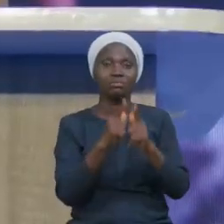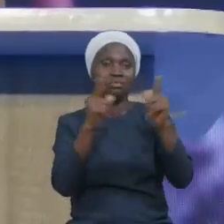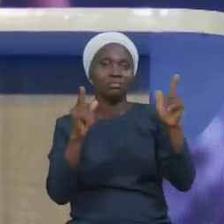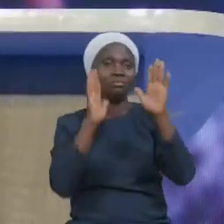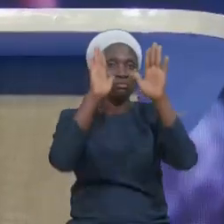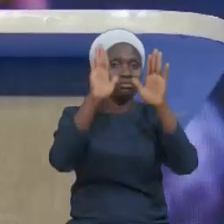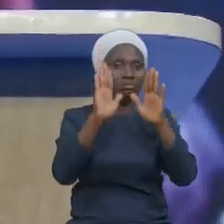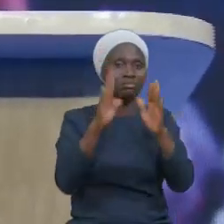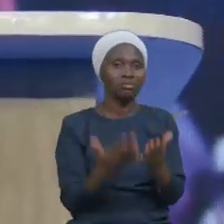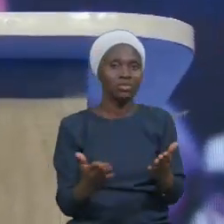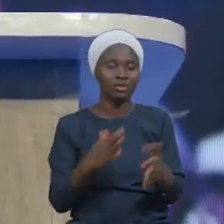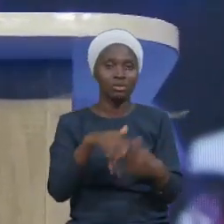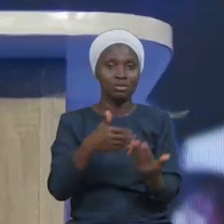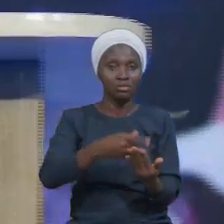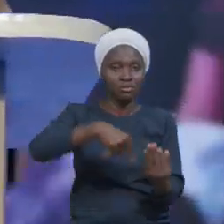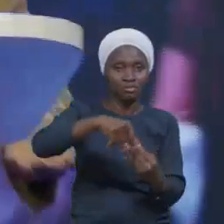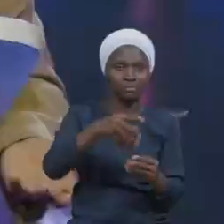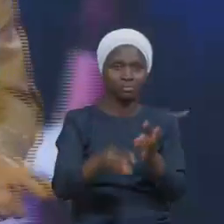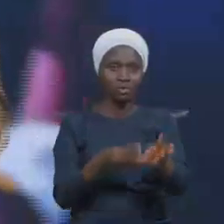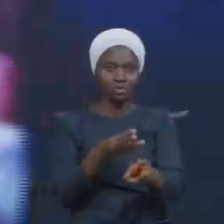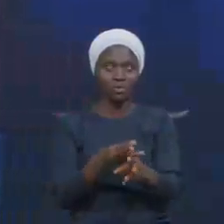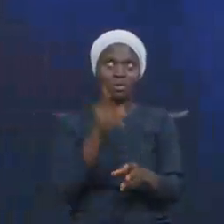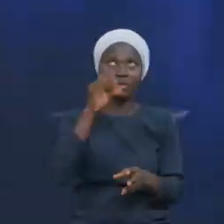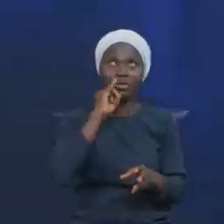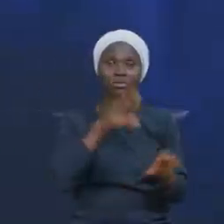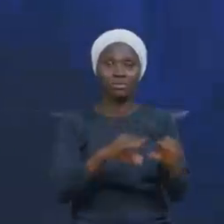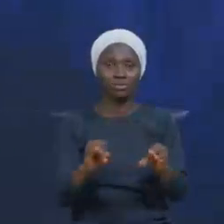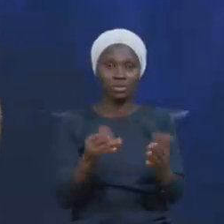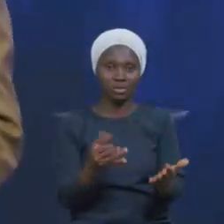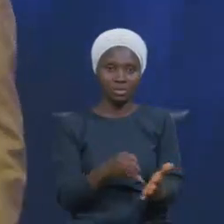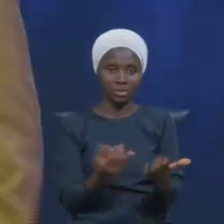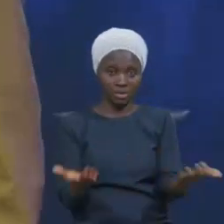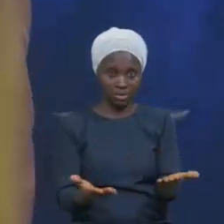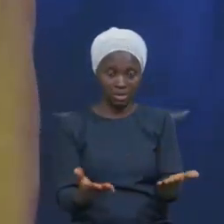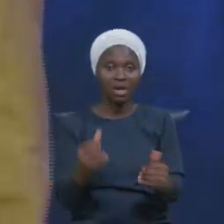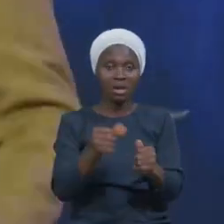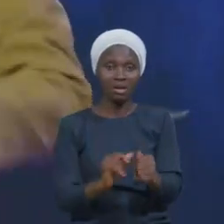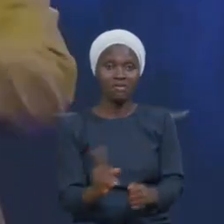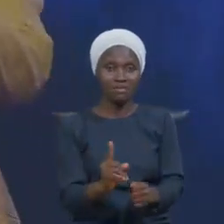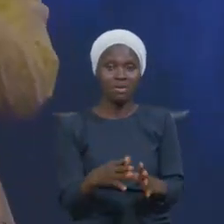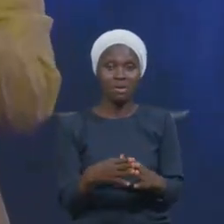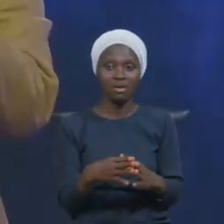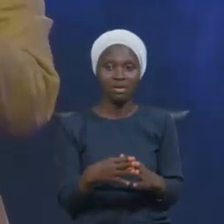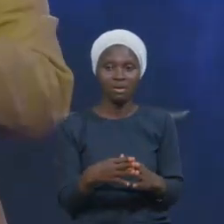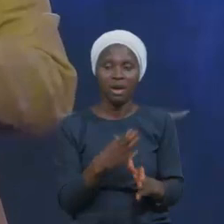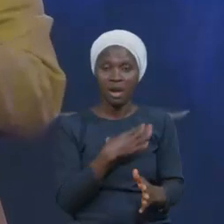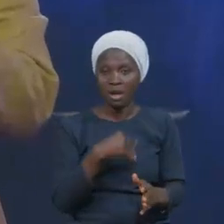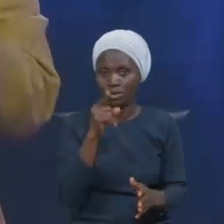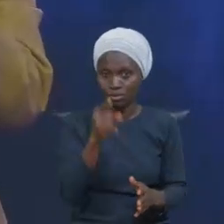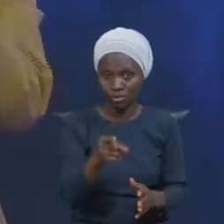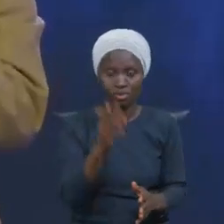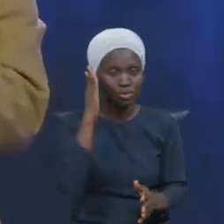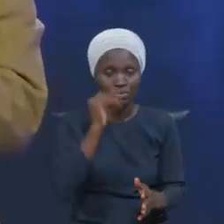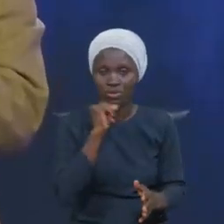wonderful things all over the world. He's doing it here. He's doing it everywhere. And you will